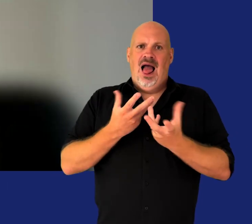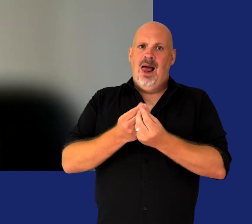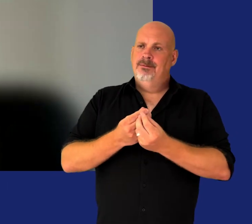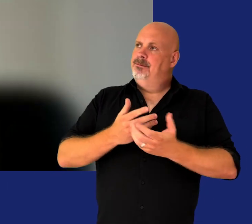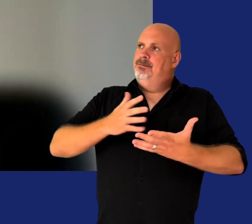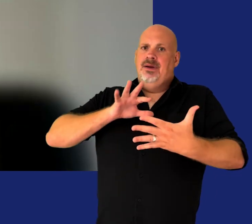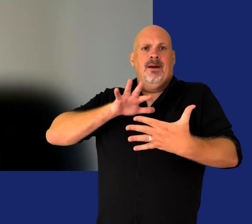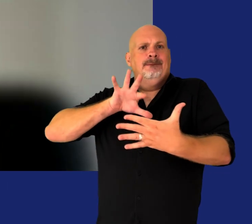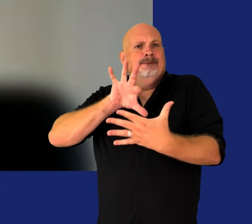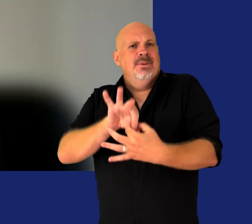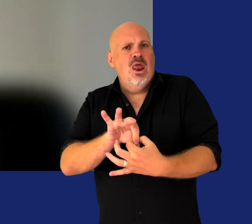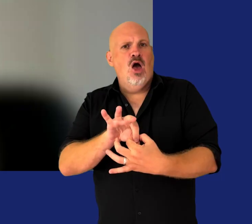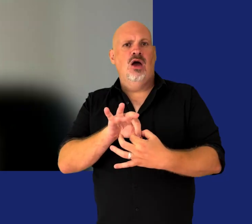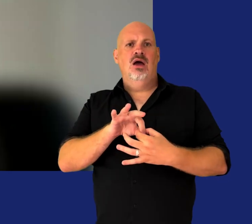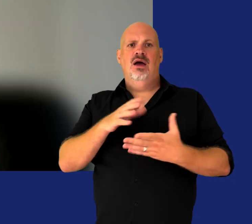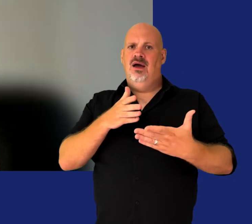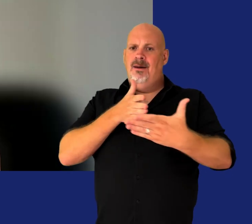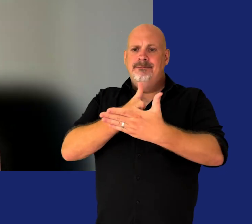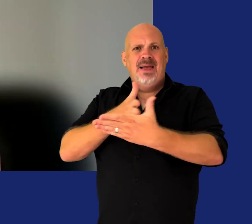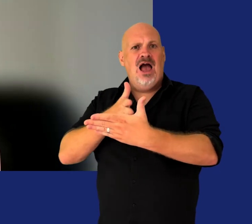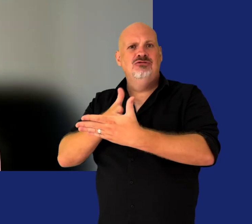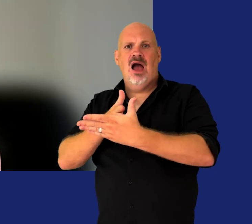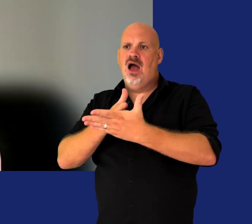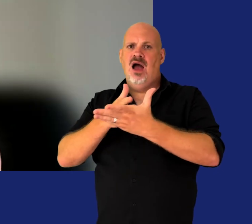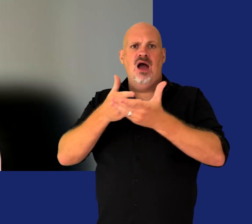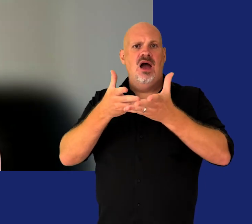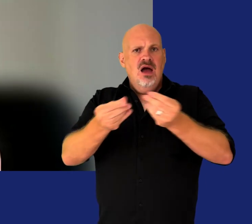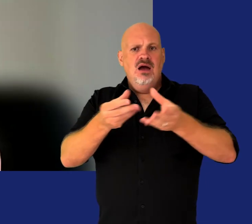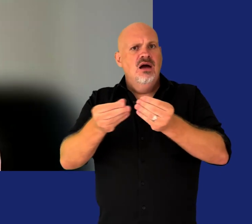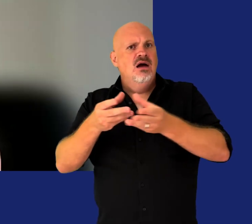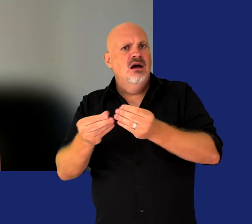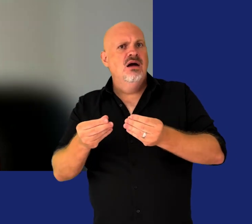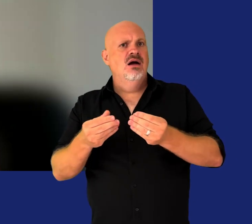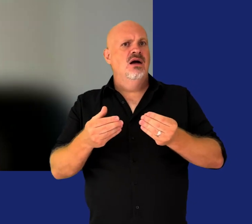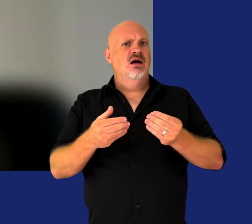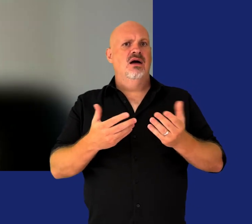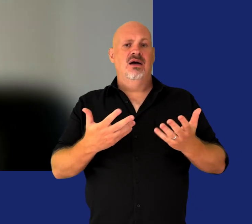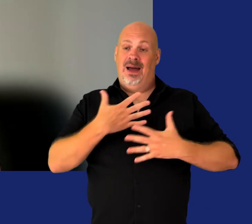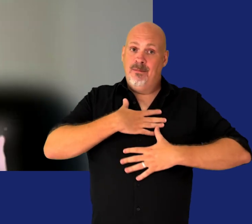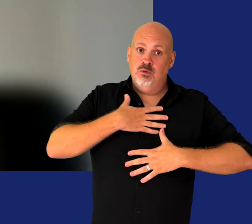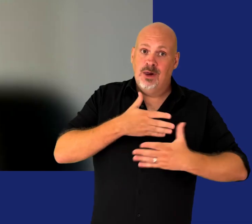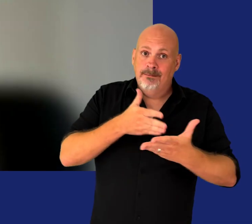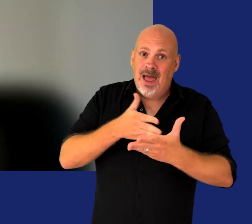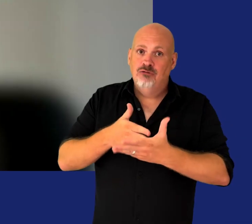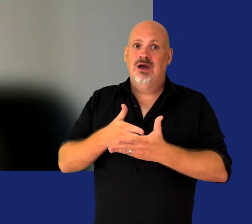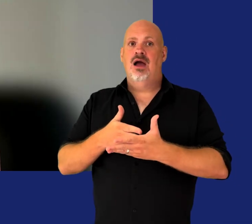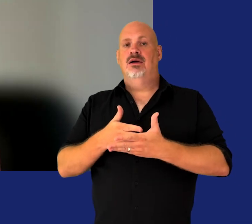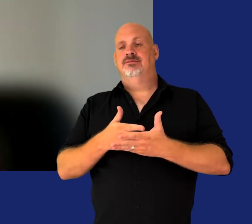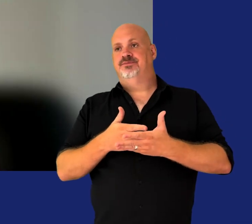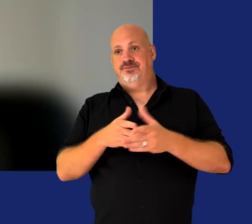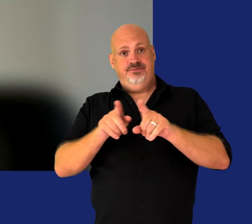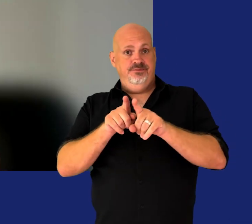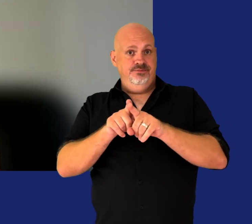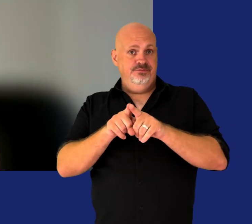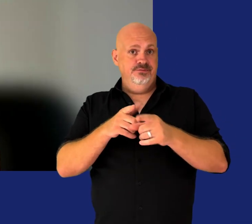creates that feeling of belonging, to help overcome some of the practical barriers, some of the emotional barriers.